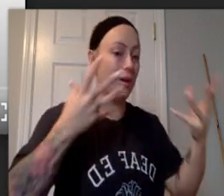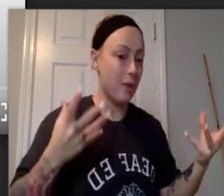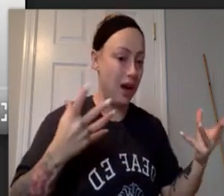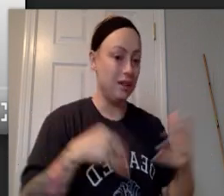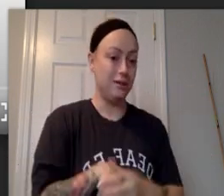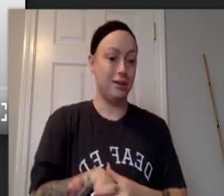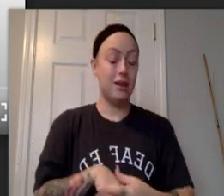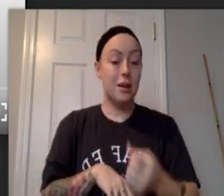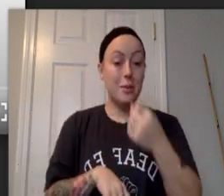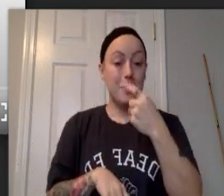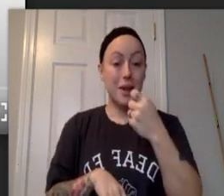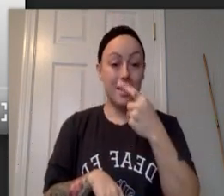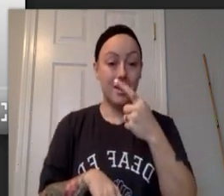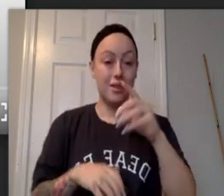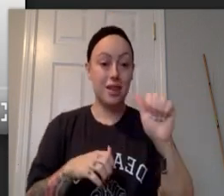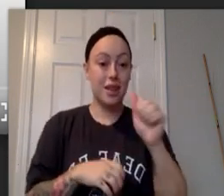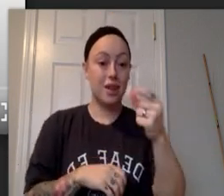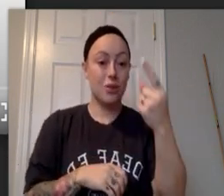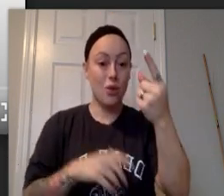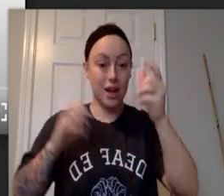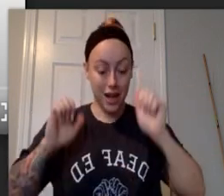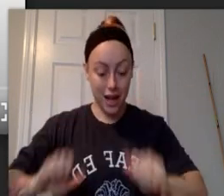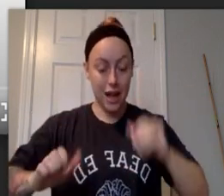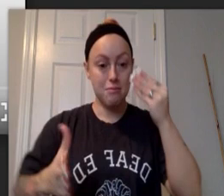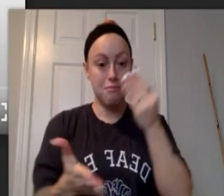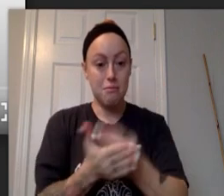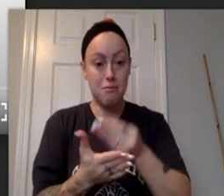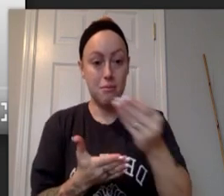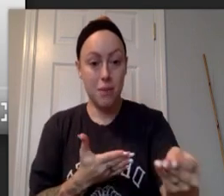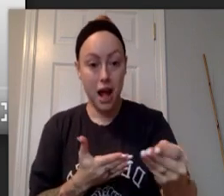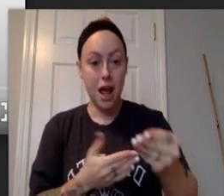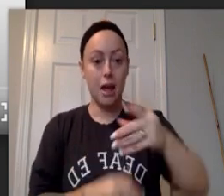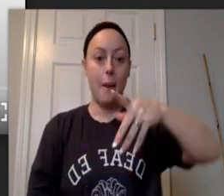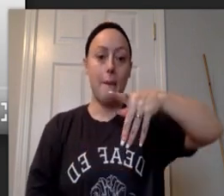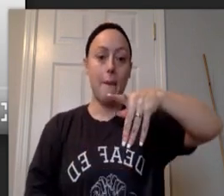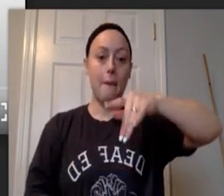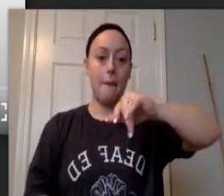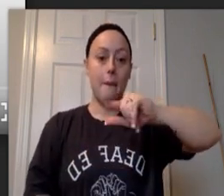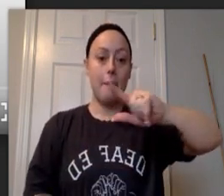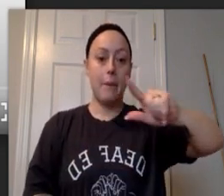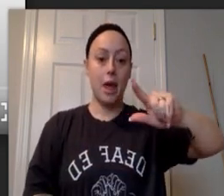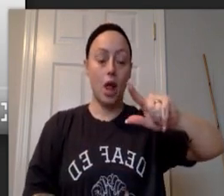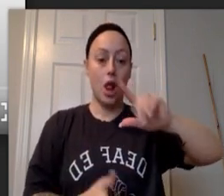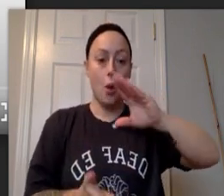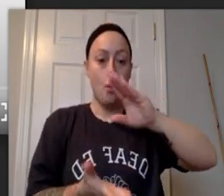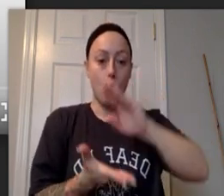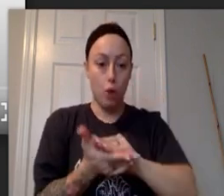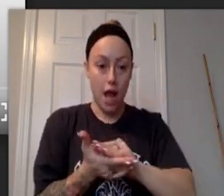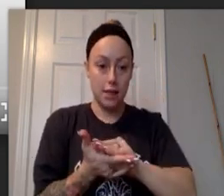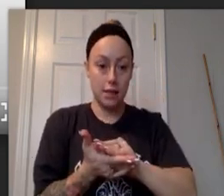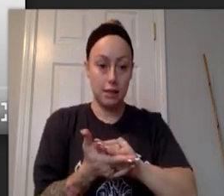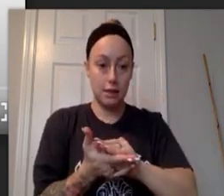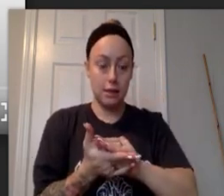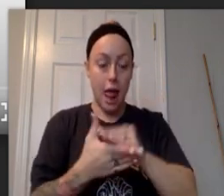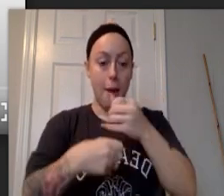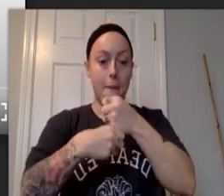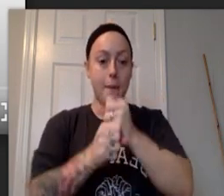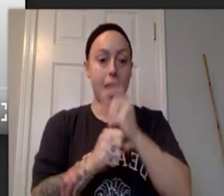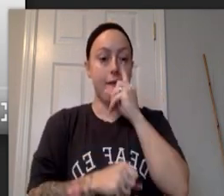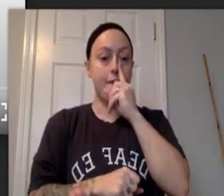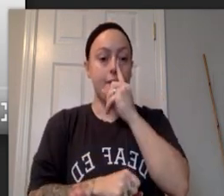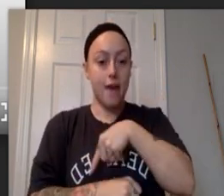pills is anyone can go and buy a pill press to make fake pills that look